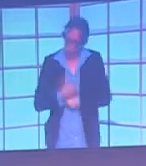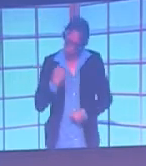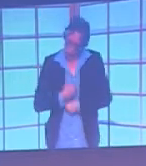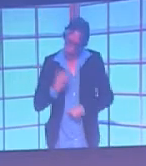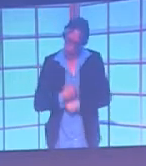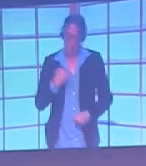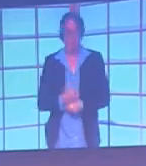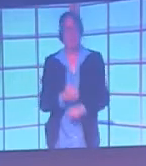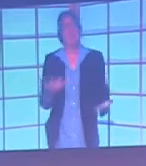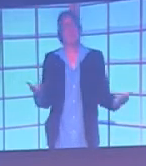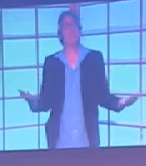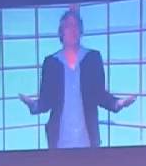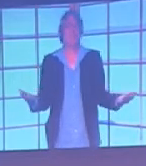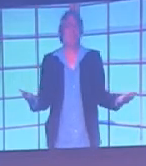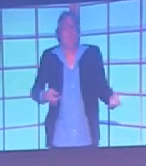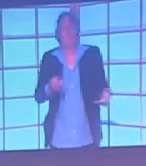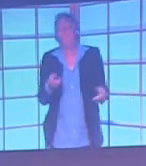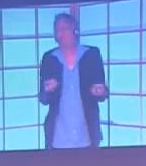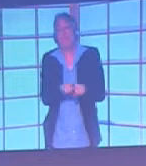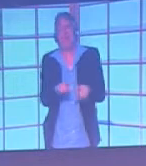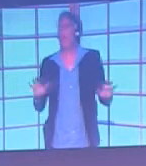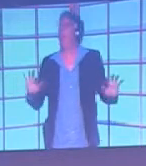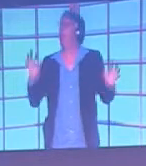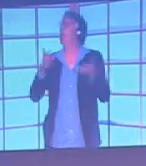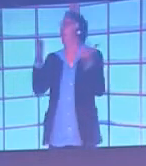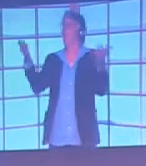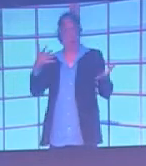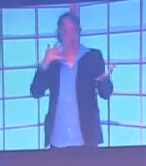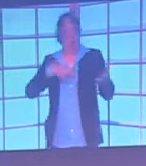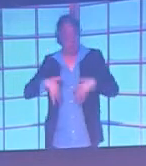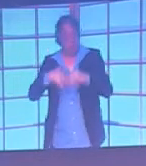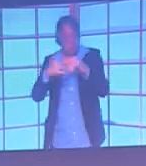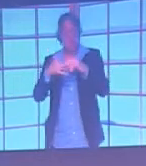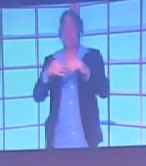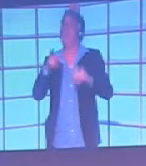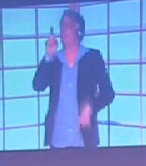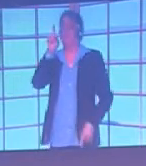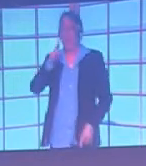personal responsibility for it. So I would advise that, you know, I know